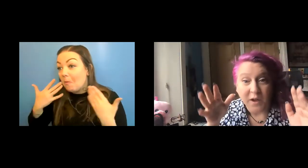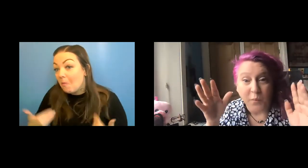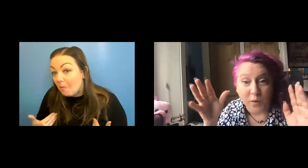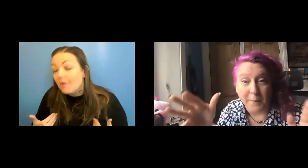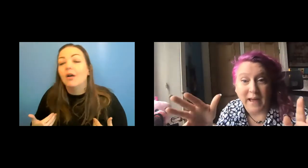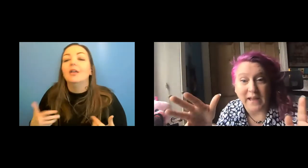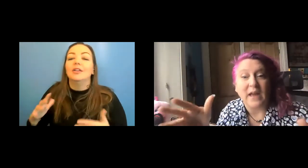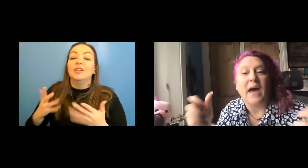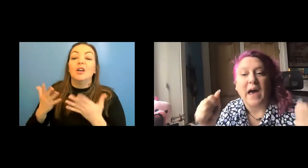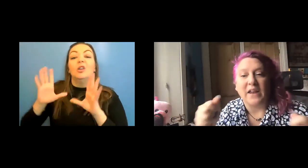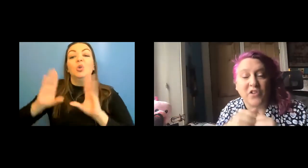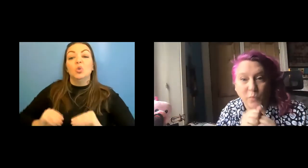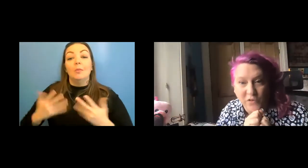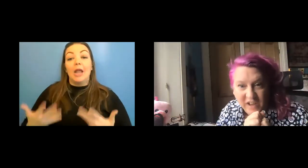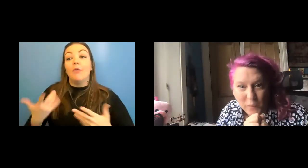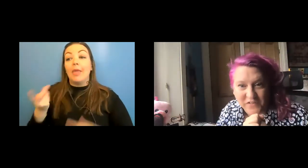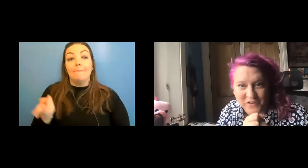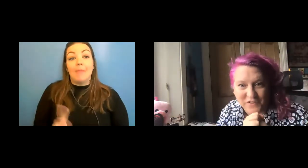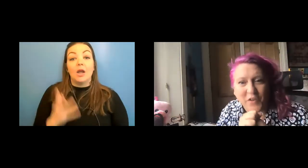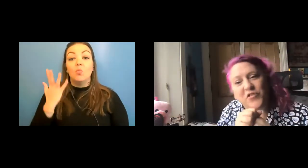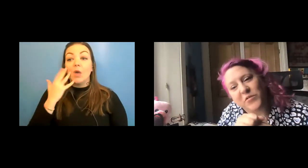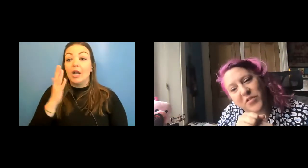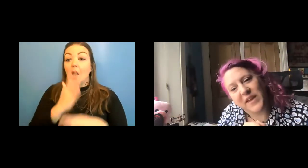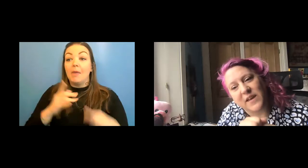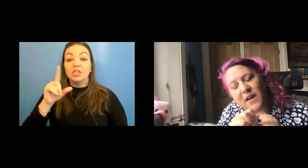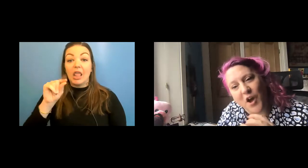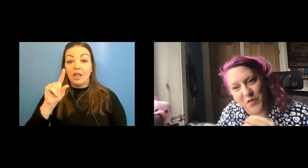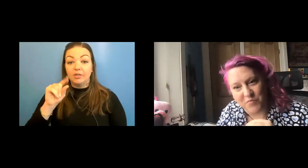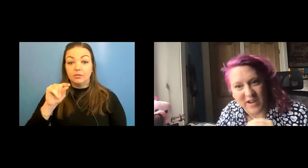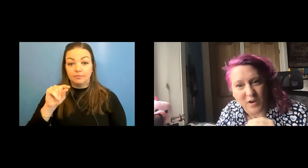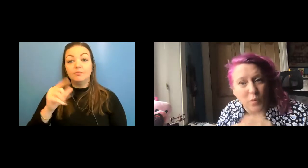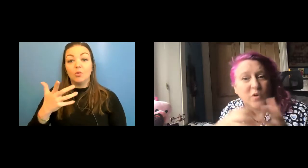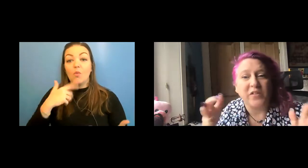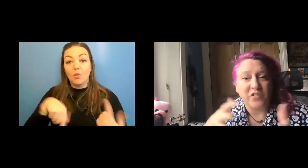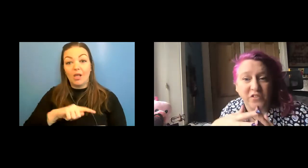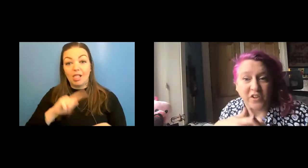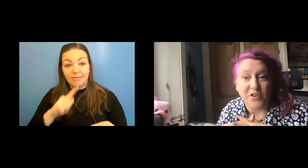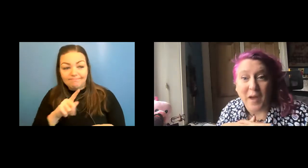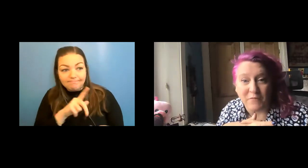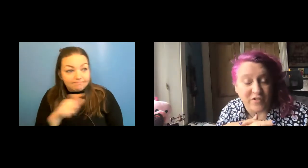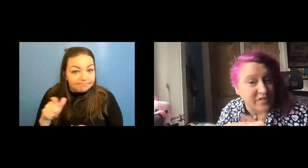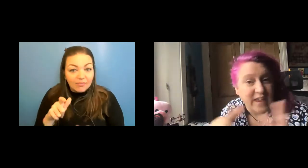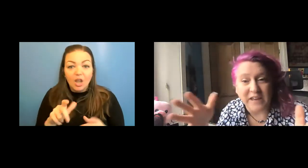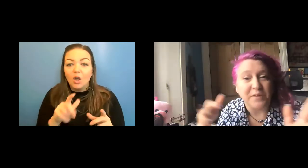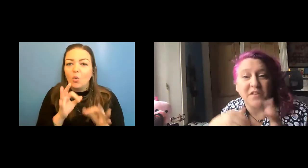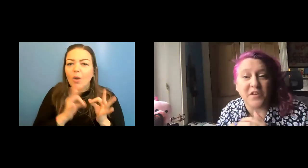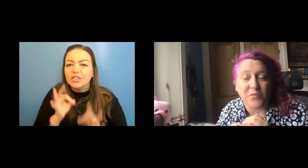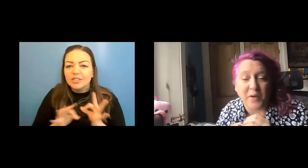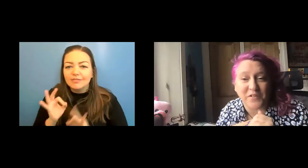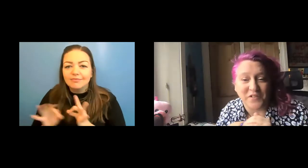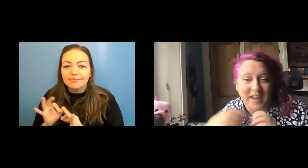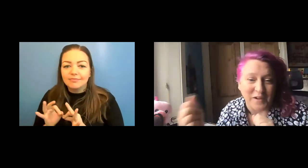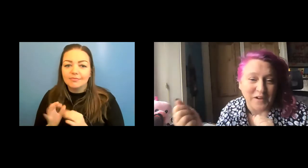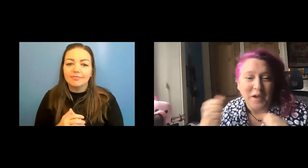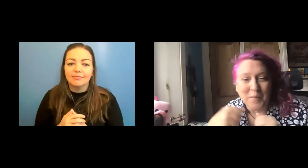11:30, we'll come back and we'll take questions. So do think over the break what questions you have for us, and anybody that you've